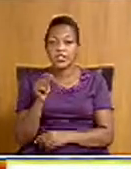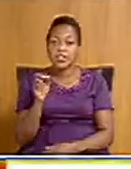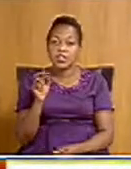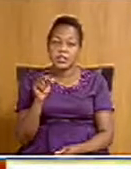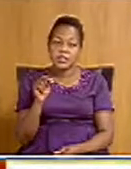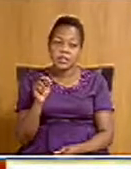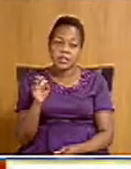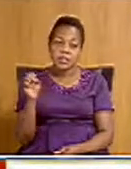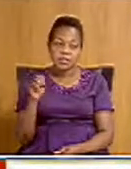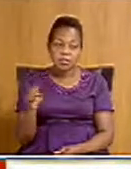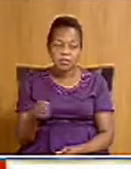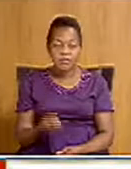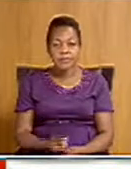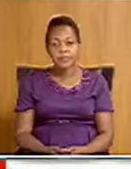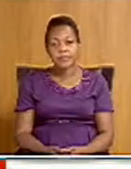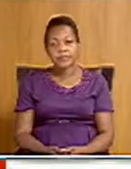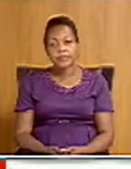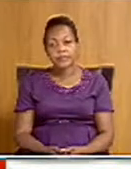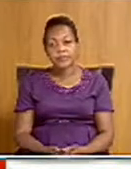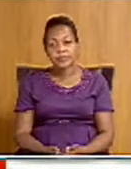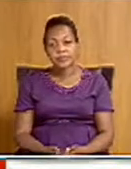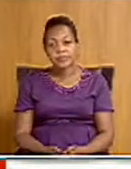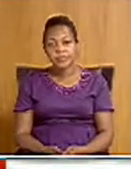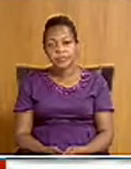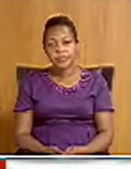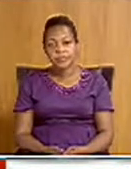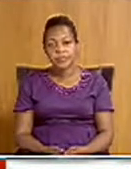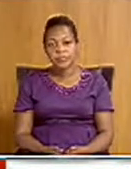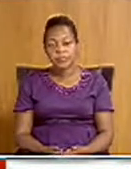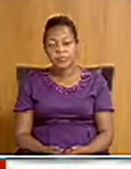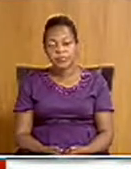nataka kushukuru Mheshimiwa Uhuru Kenyatta.